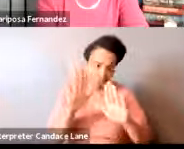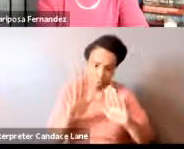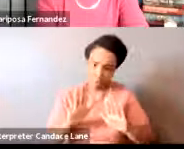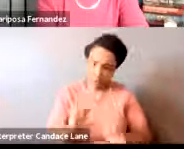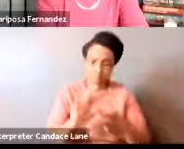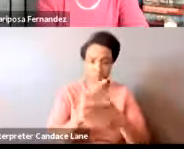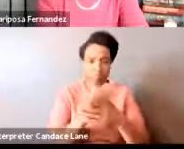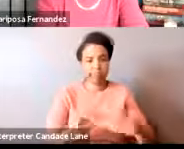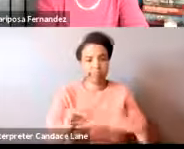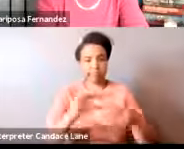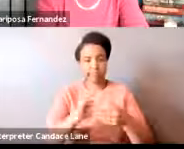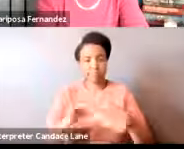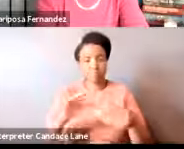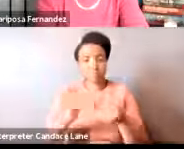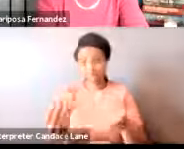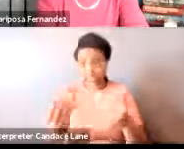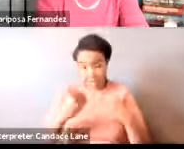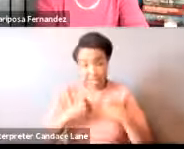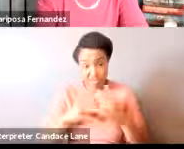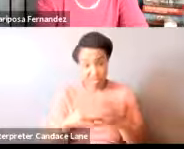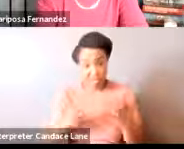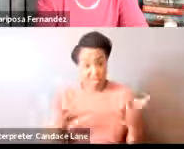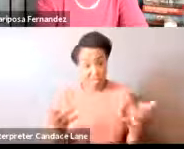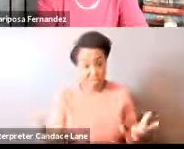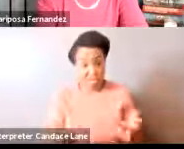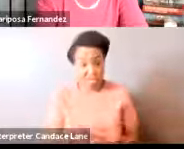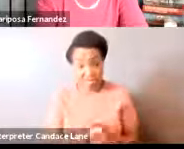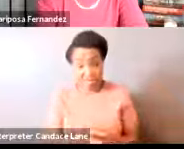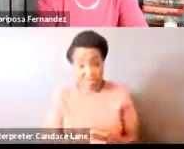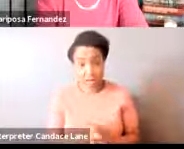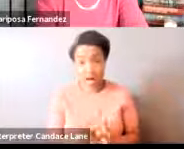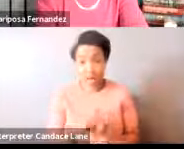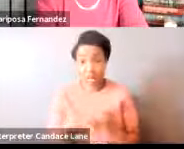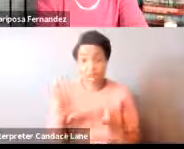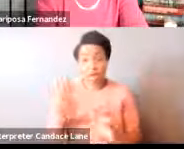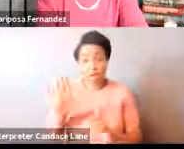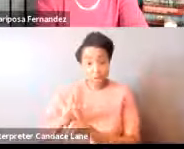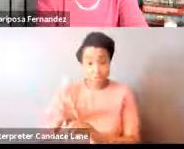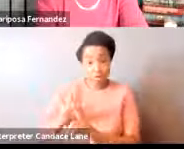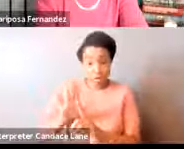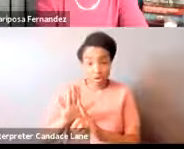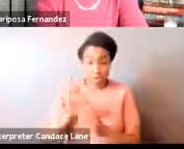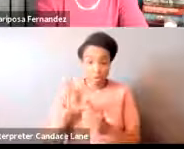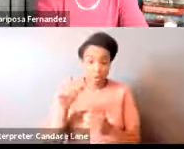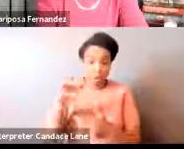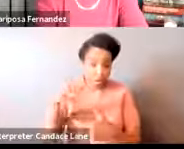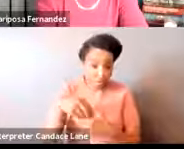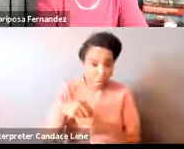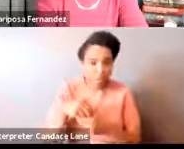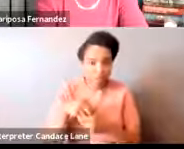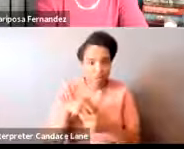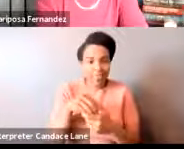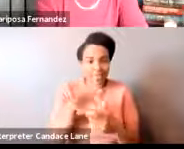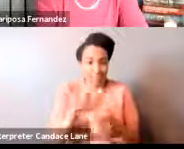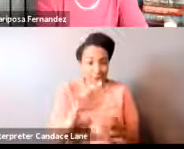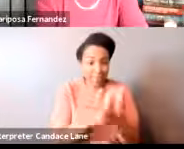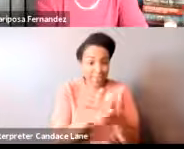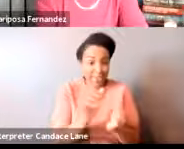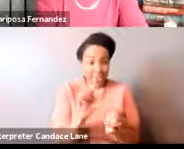She gave us a lot. And there's a lot of her in the anthology, so be fair.